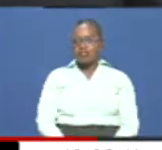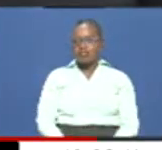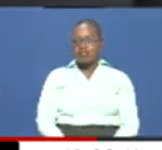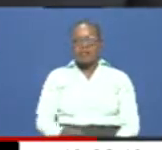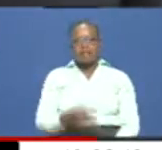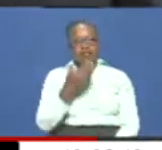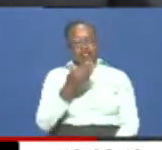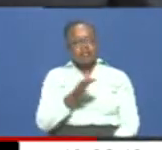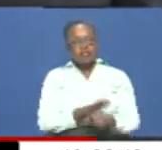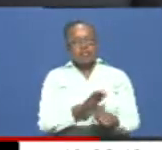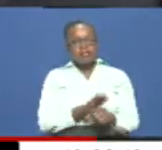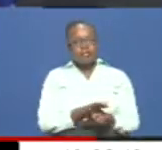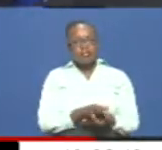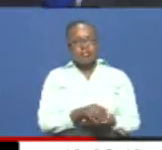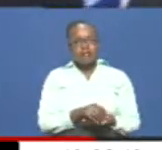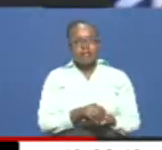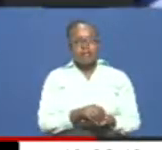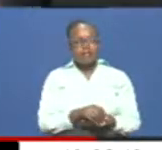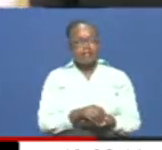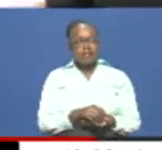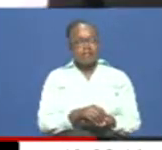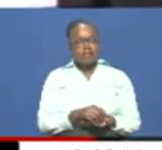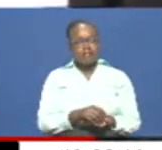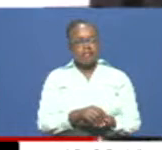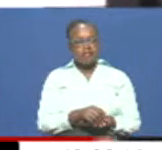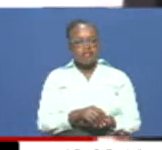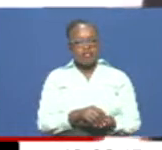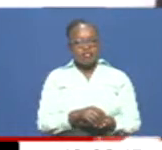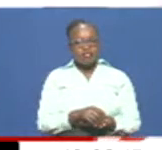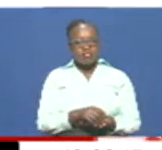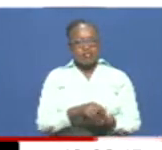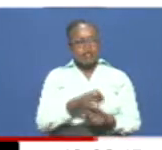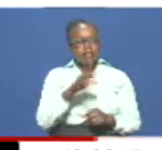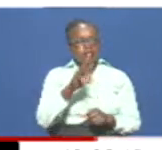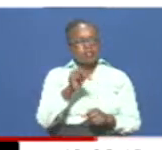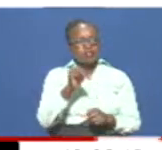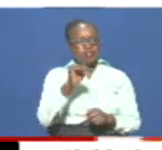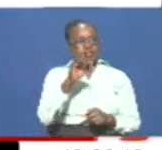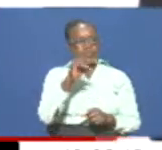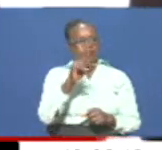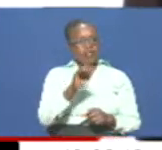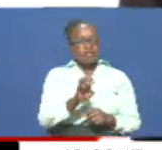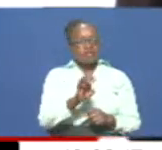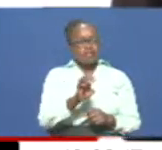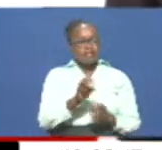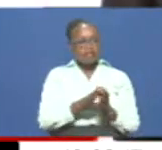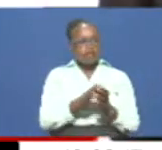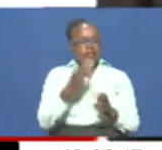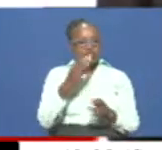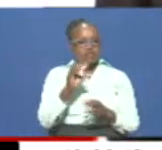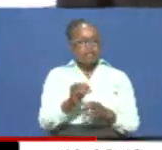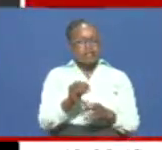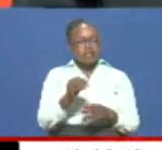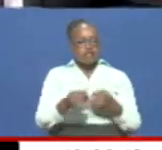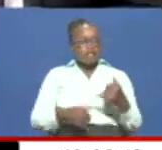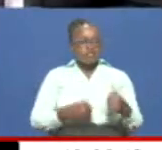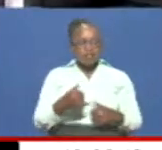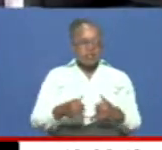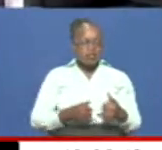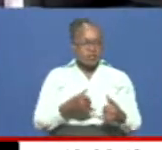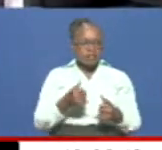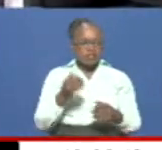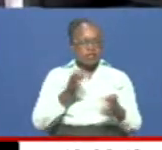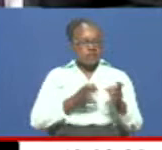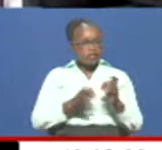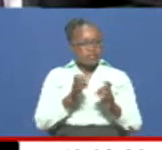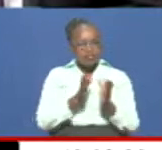us. Indeed, Munga, we have been speaking with Mike Rabah, who is the CEO of Homeboys Entertainment, and we were just